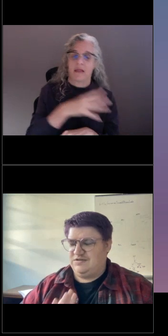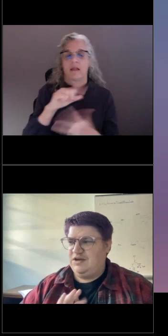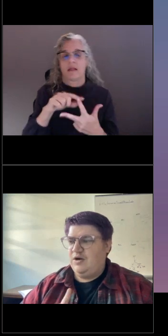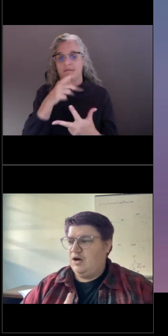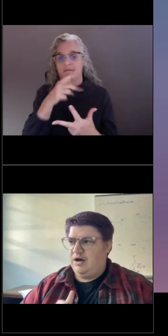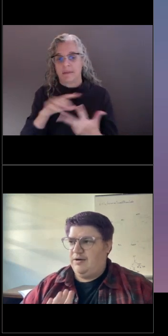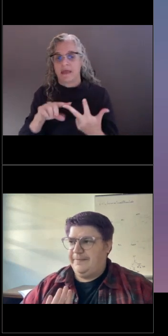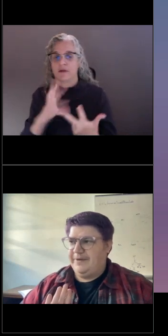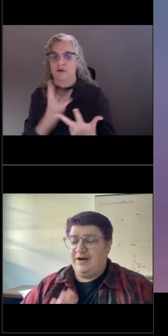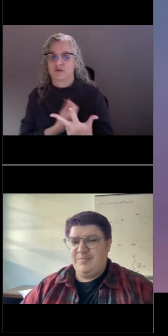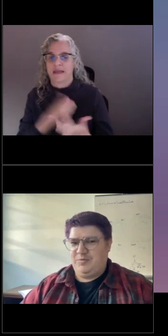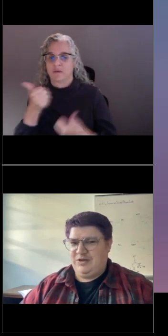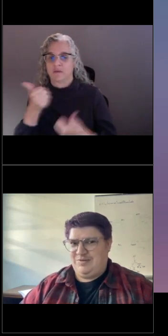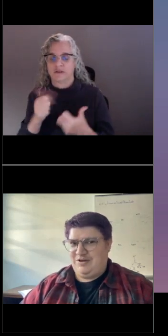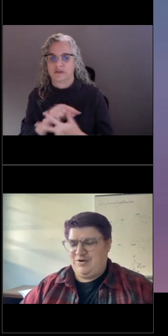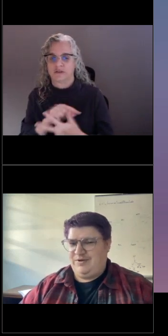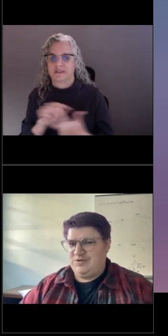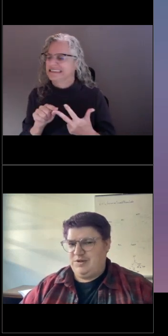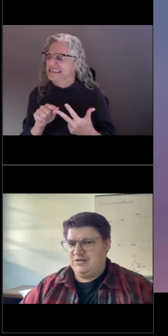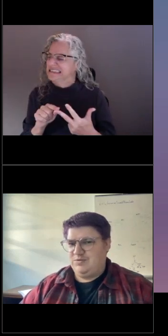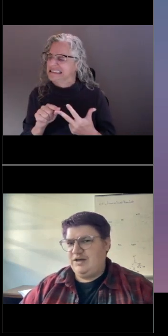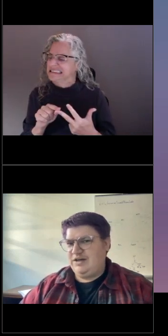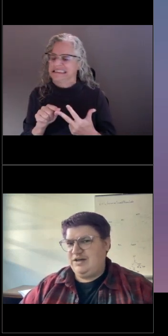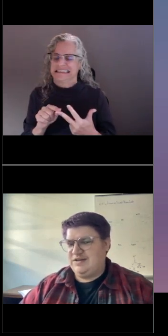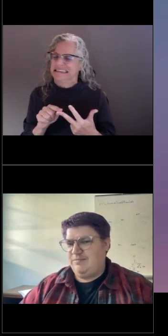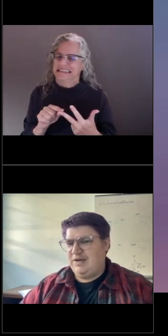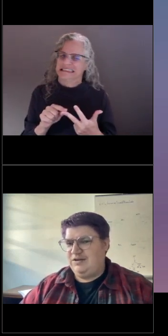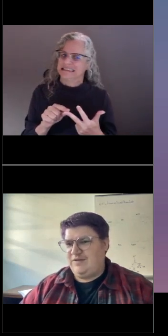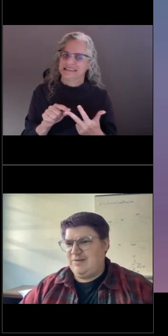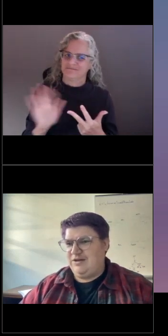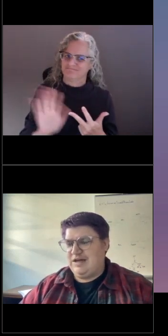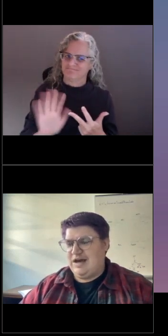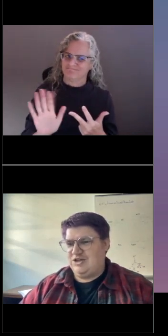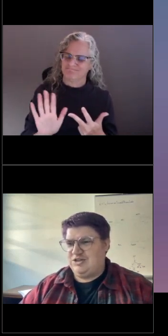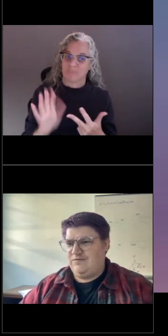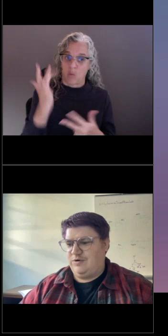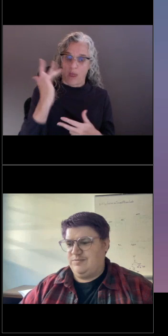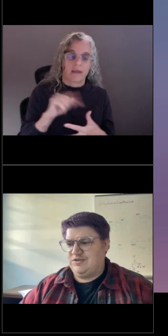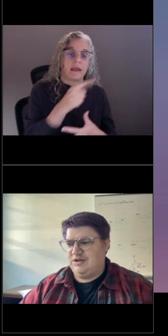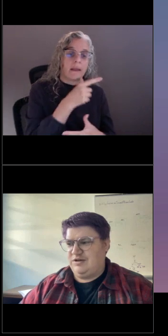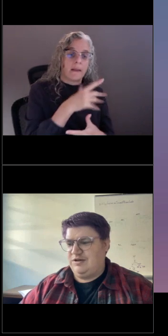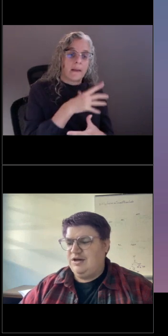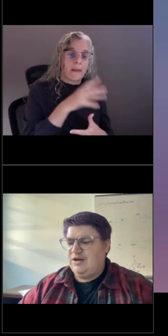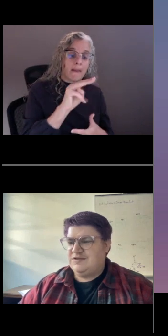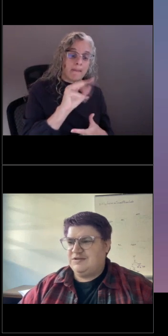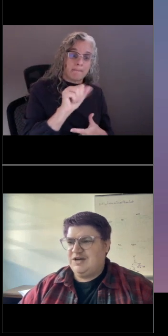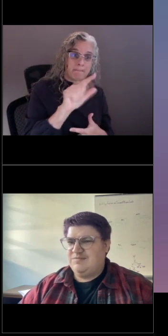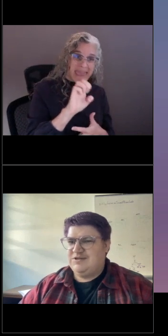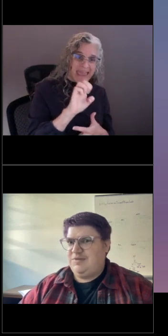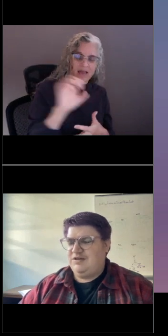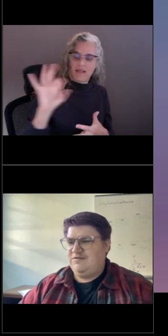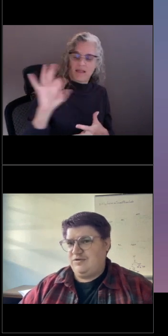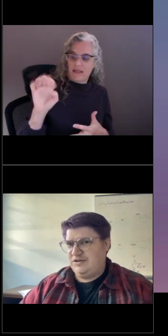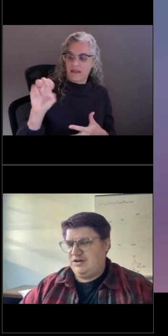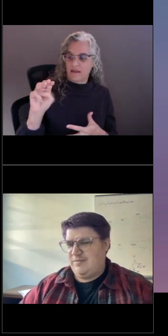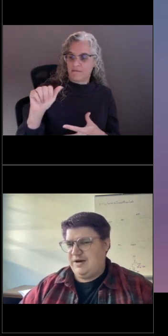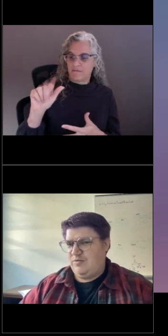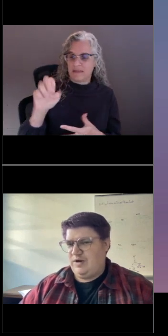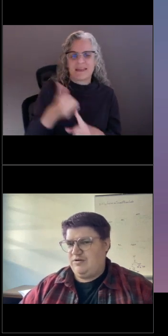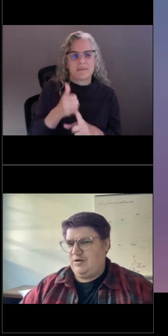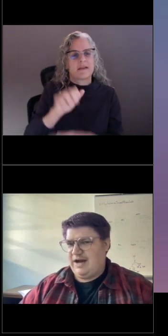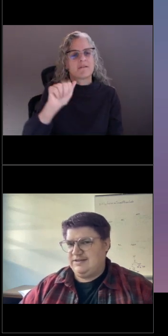male/female/transgender. This is a couple really big problems with this. One is that male and female adjective forms sometimes can be